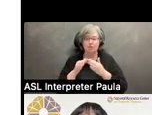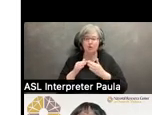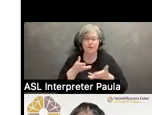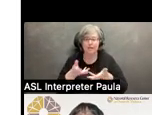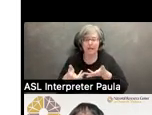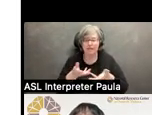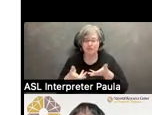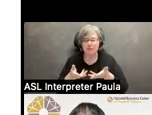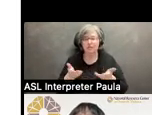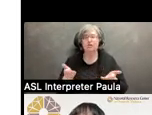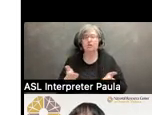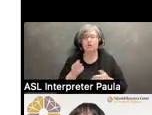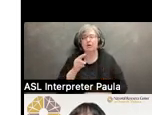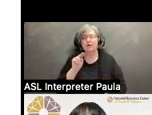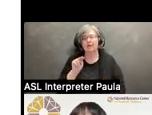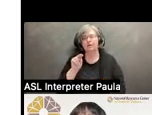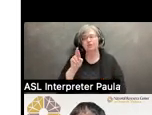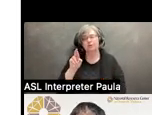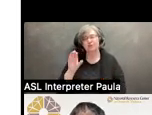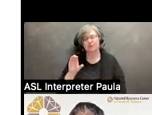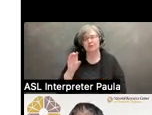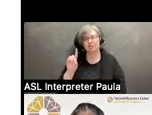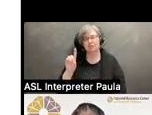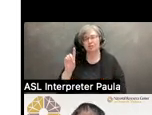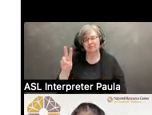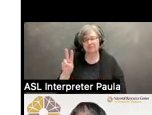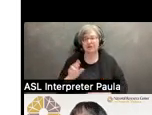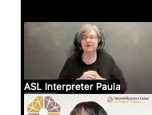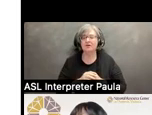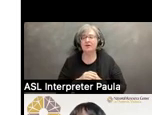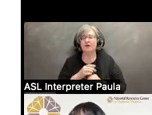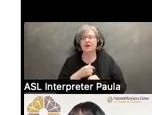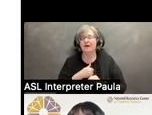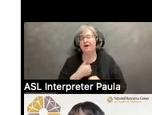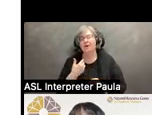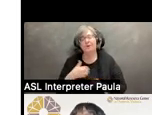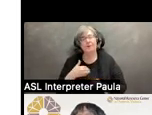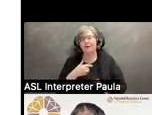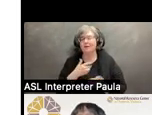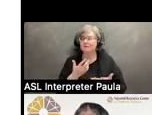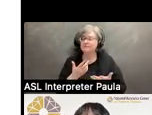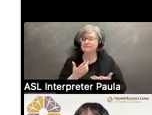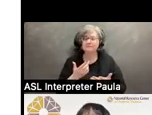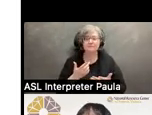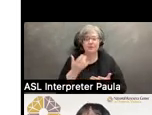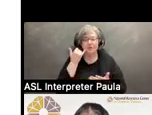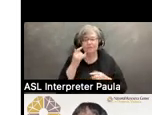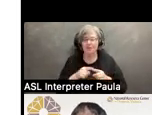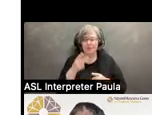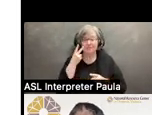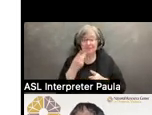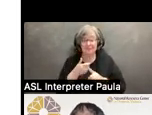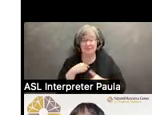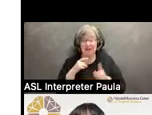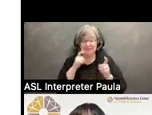Engagement at the National Resource Center on Domestic Violence. And I can't begin to tell you all, if you can't see by my